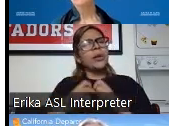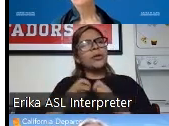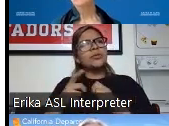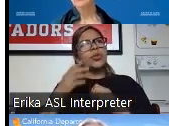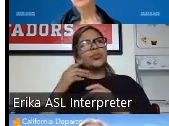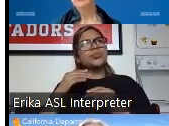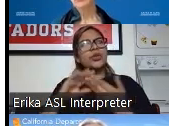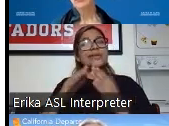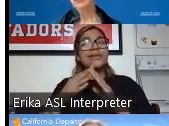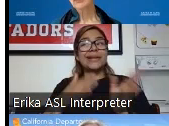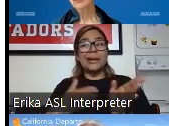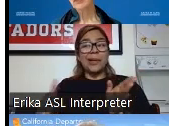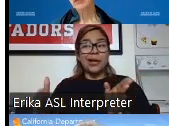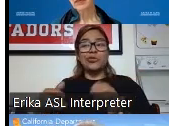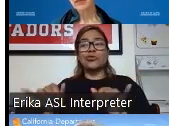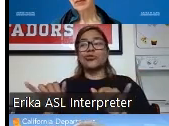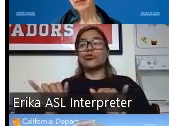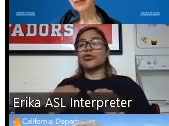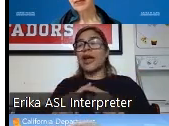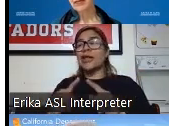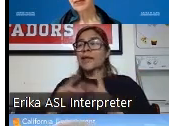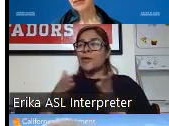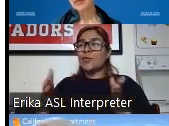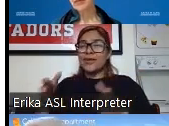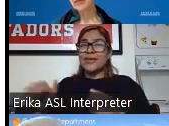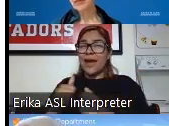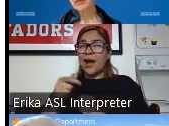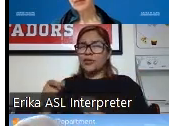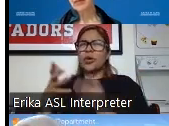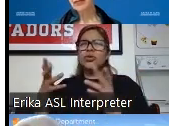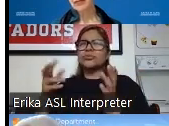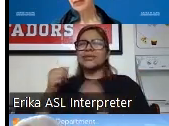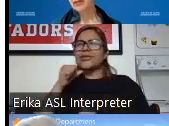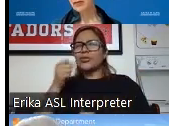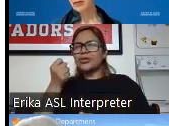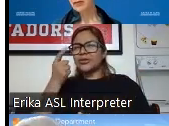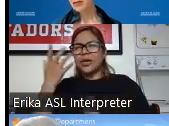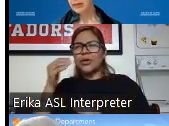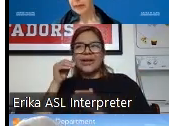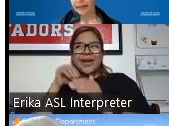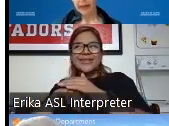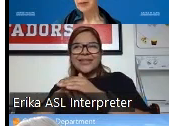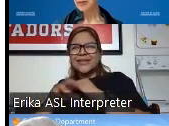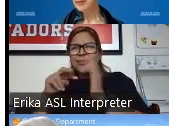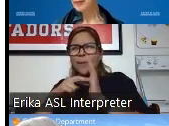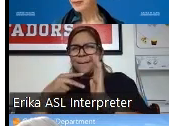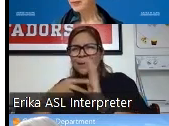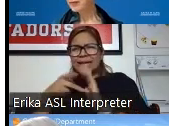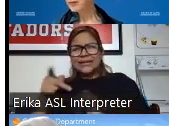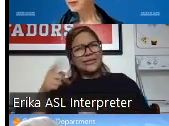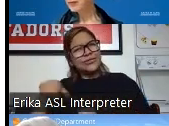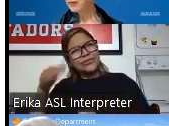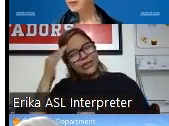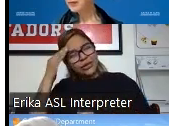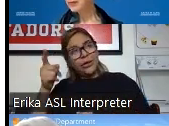planners and architects, they don't seem to understand what accessible means. You'll ask them, are the units accessible? They'll